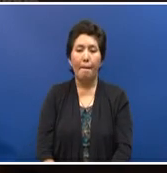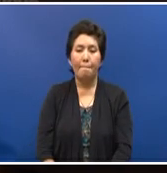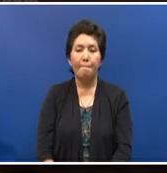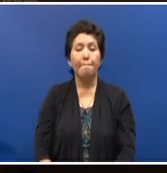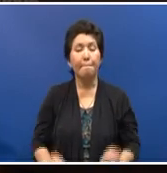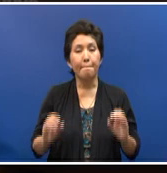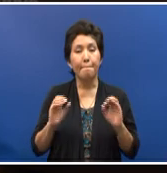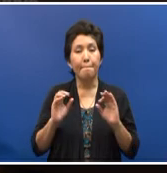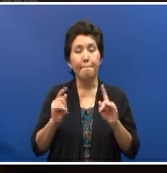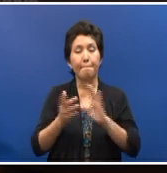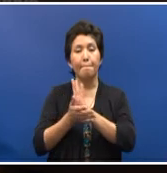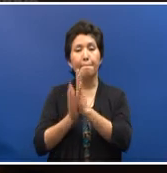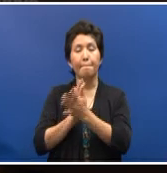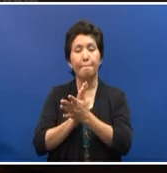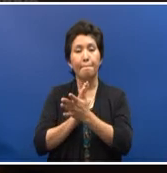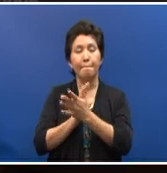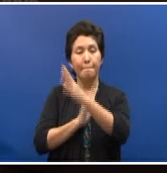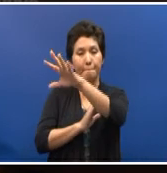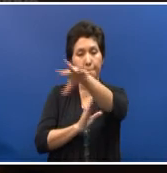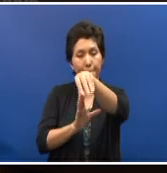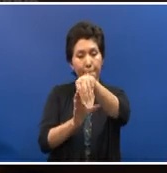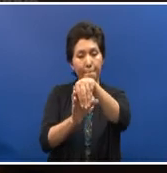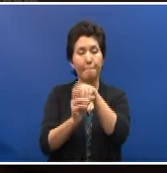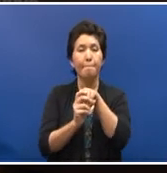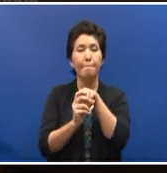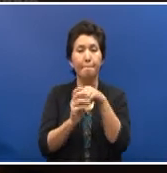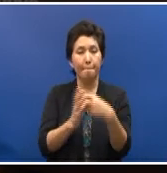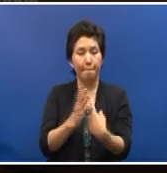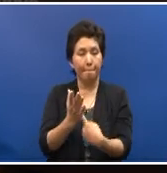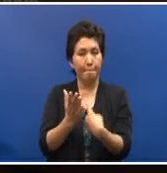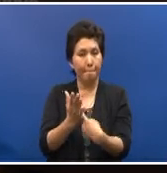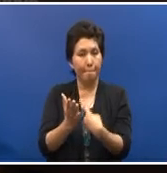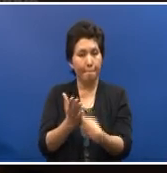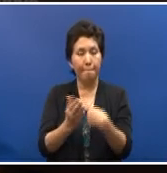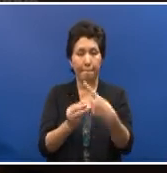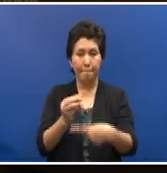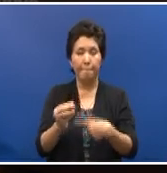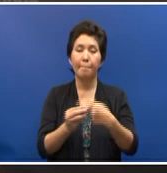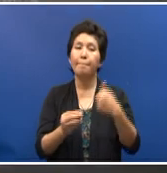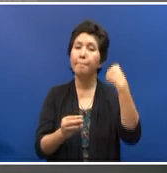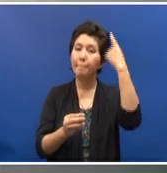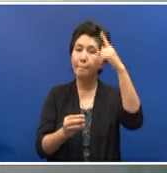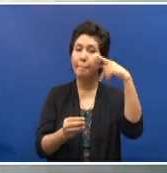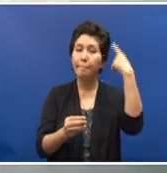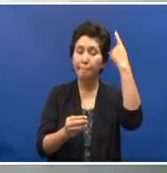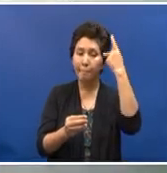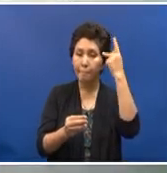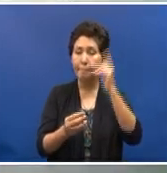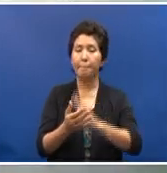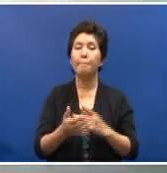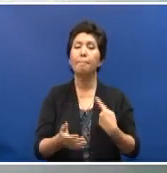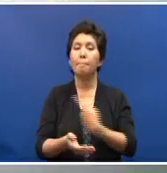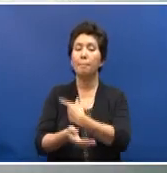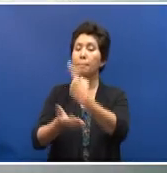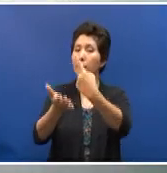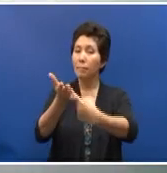Okay, so to conclude our discussions about the political organizations, okay, we have